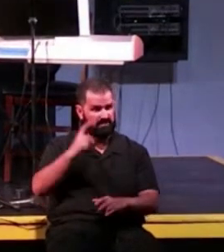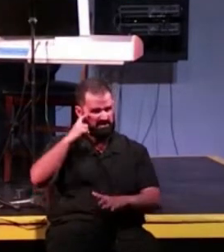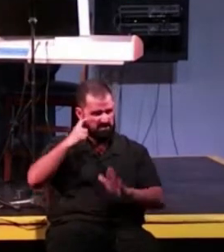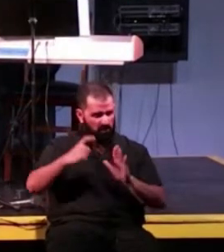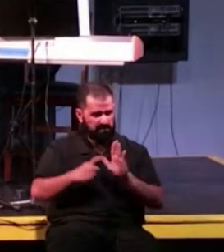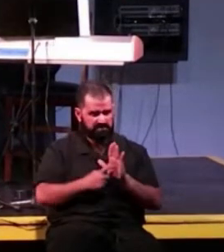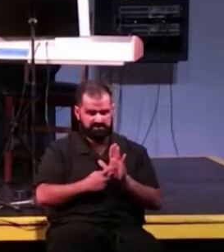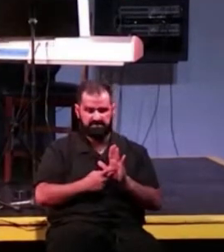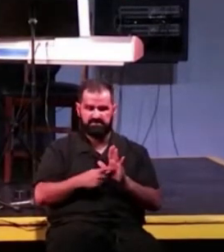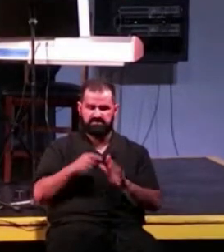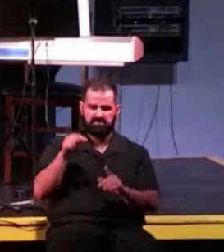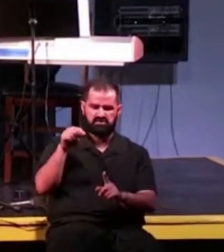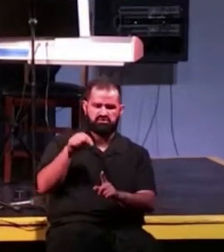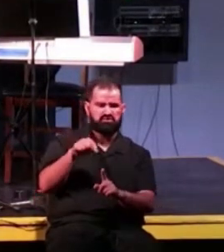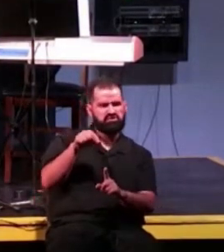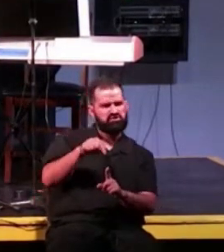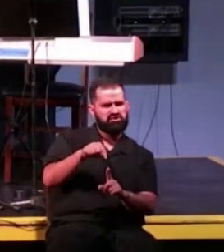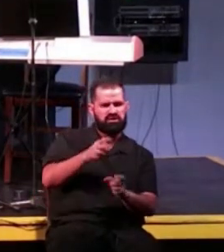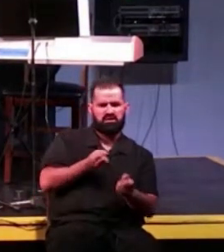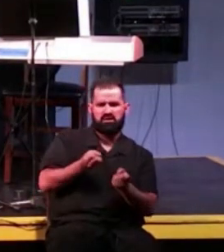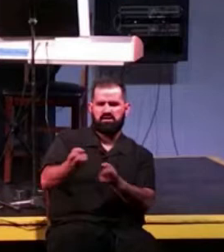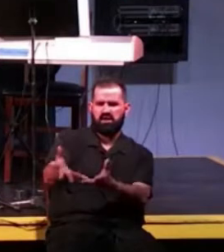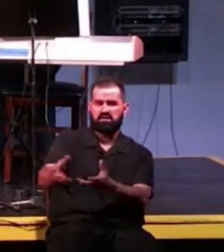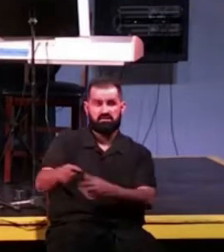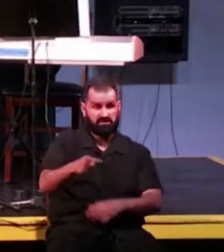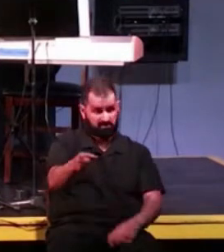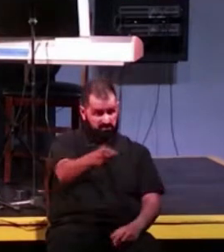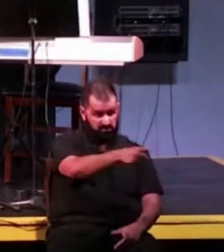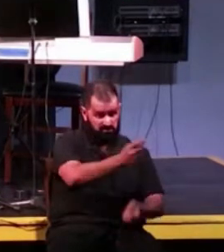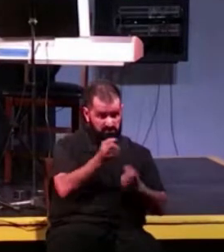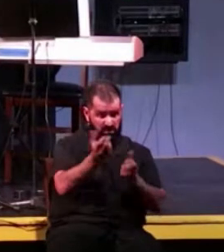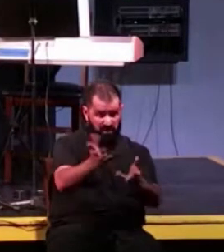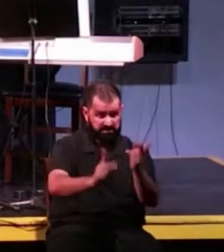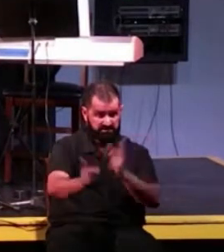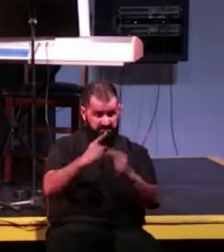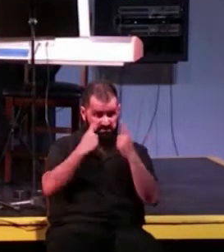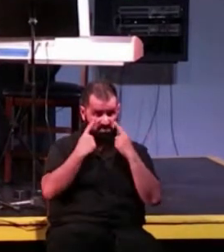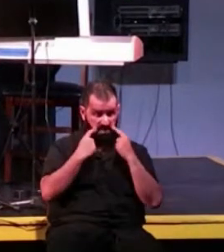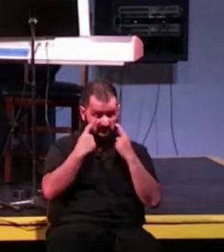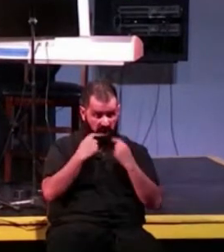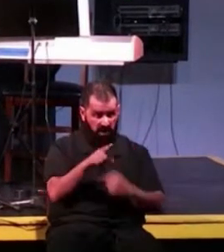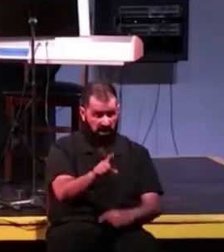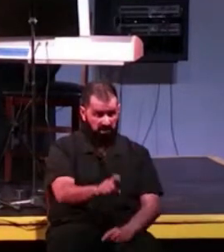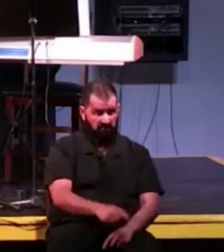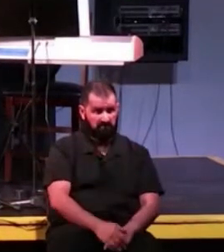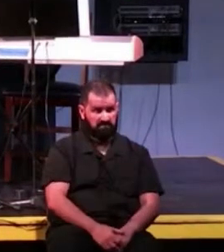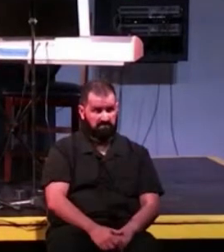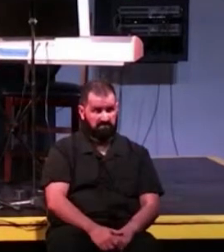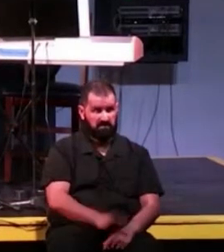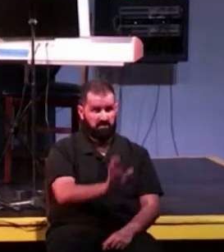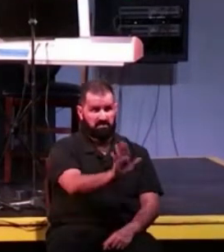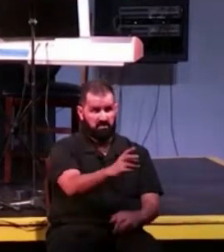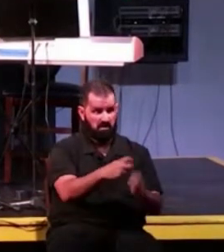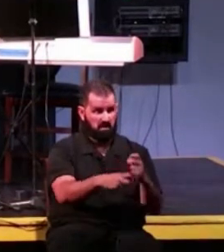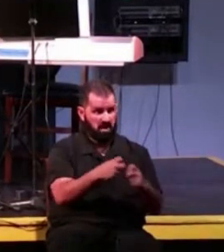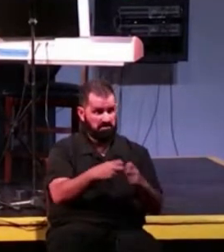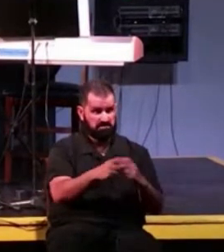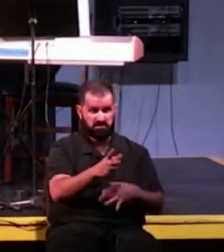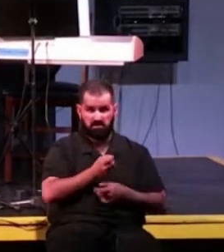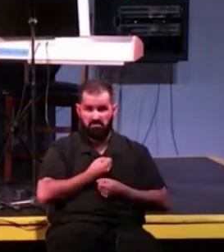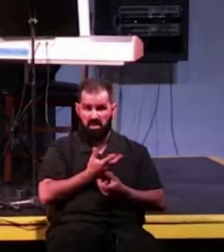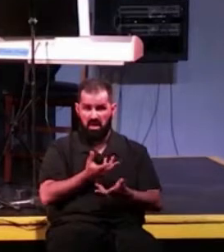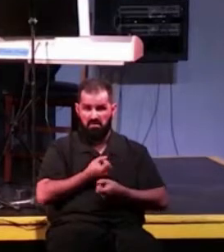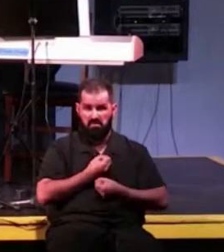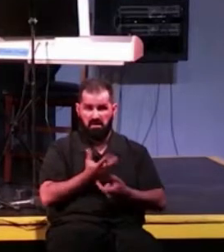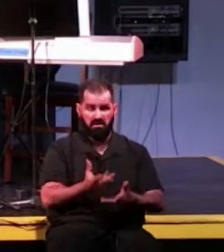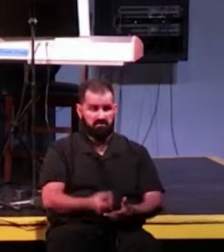Notice that she made others cry. Are you making people cry with your bitterness?